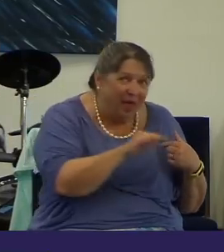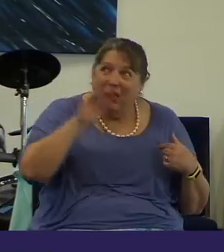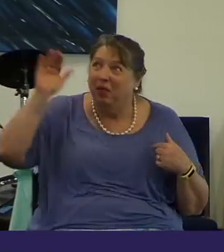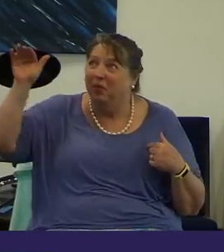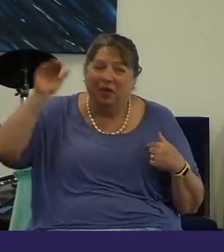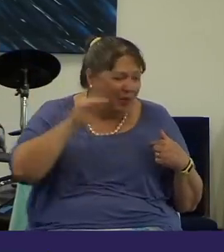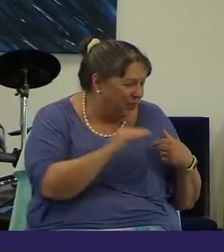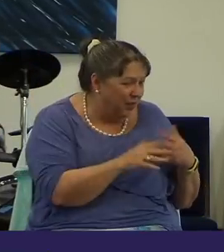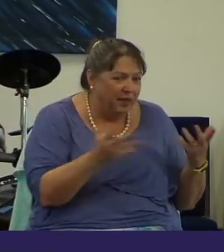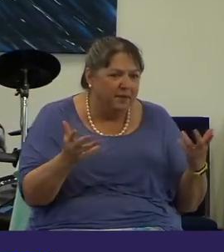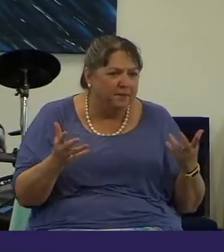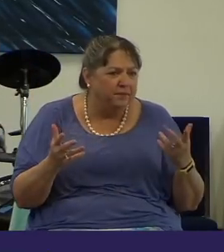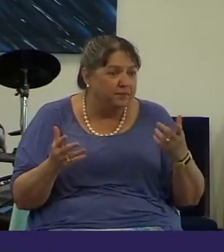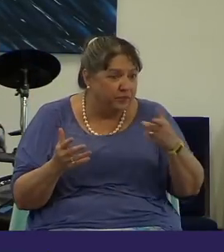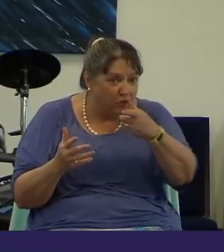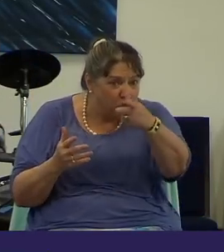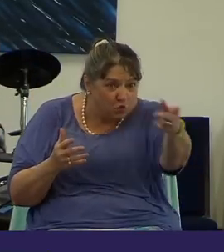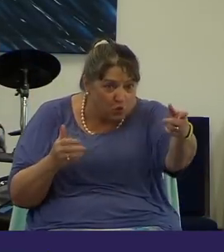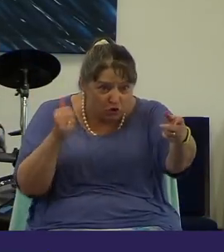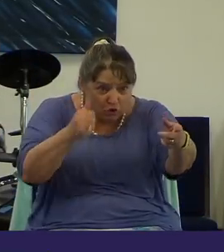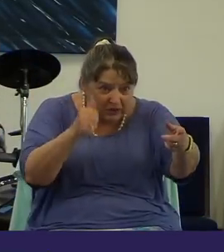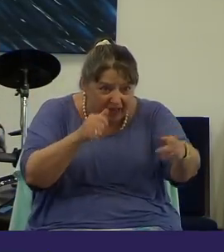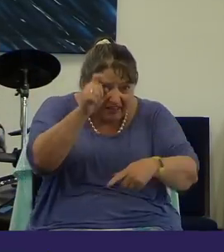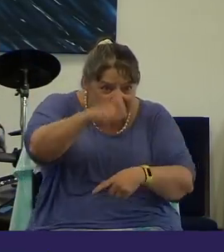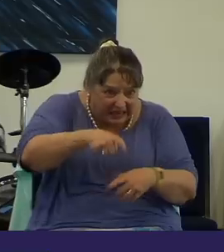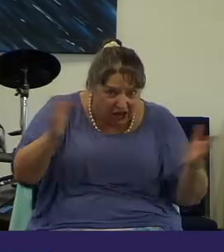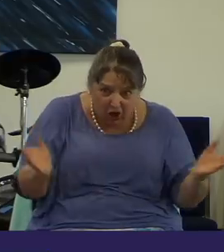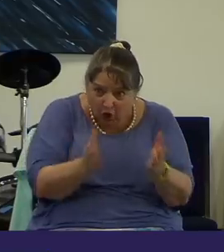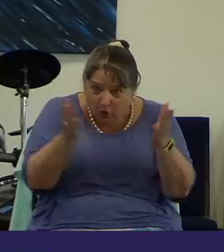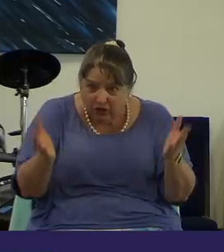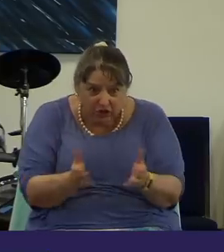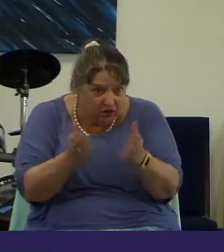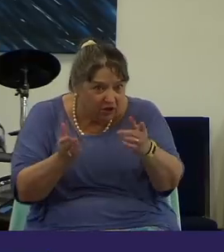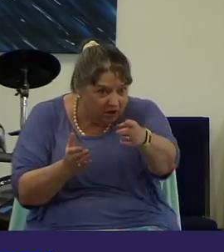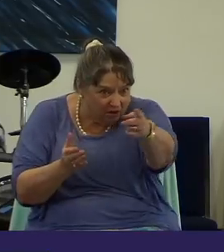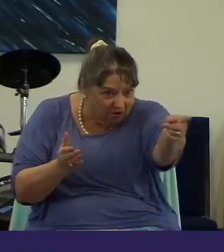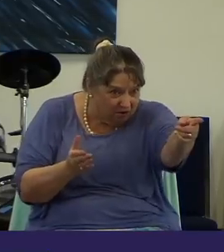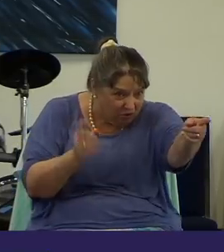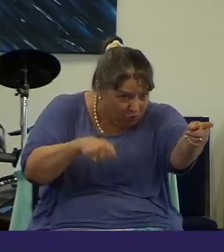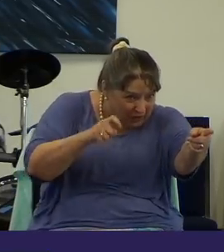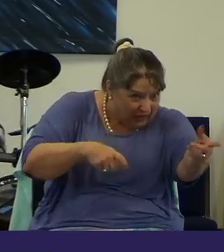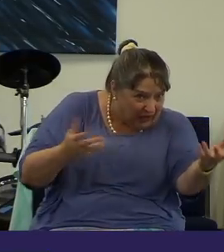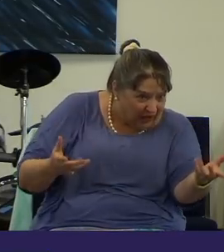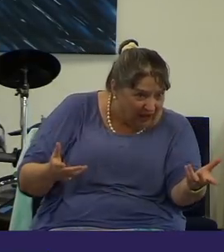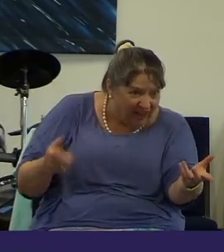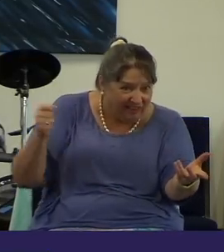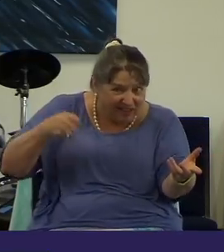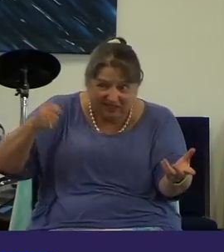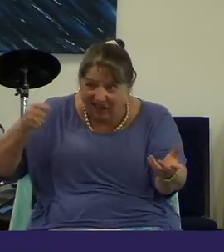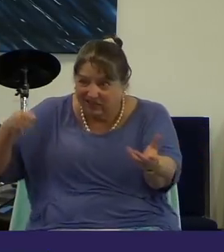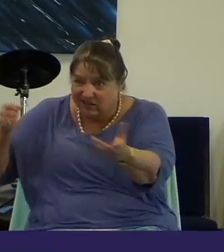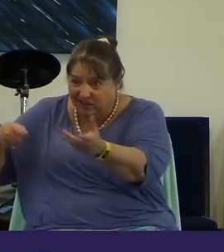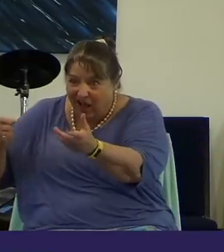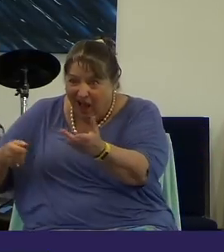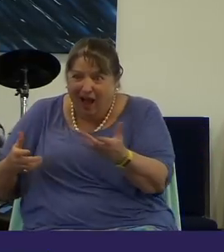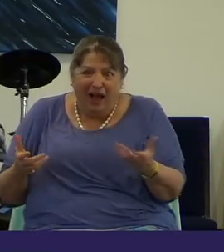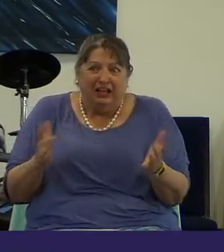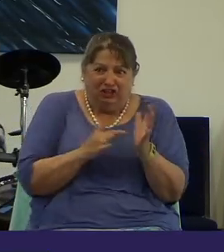word of encouragement? Anybody ever need a word of encouragement? You want it, don't you? Looking for a word of encouragement. Looking